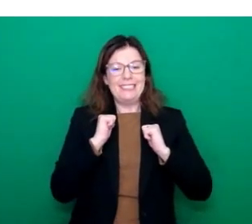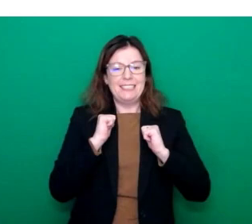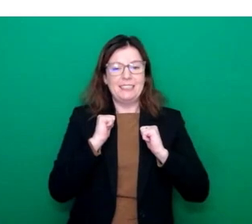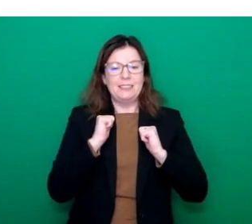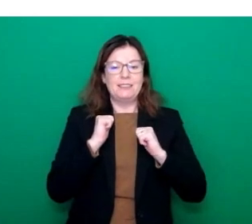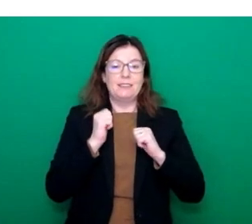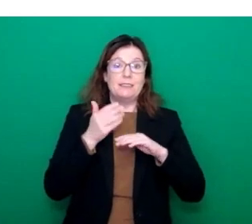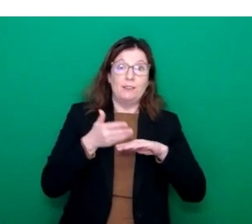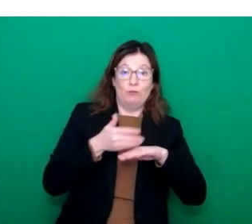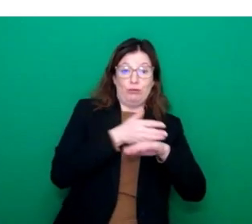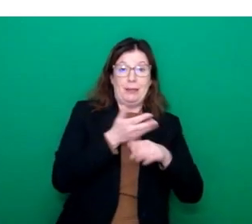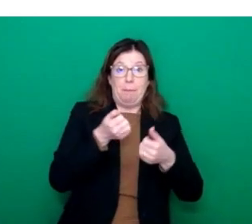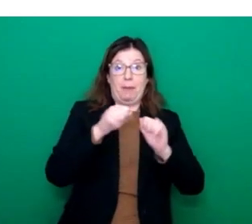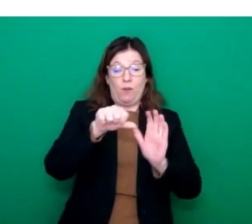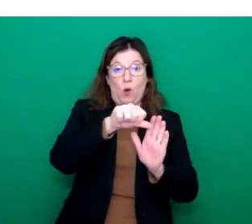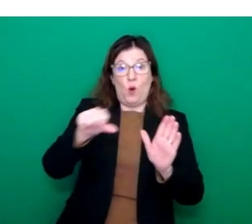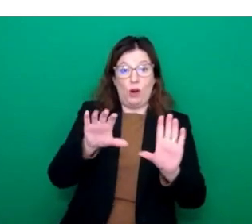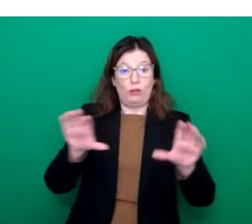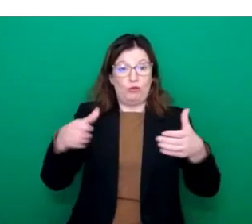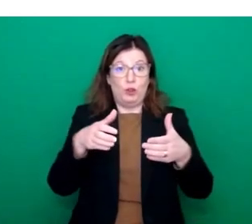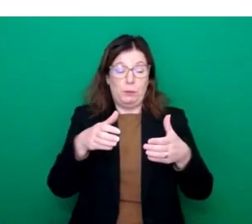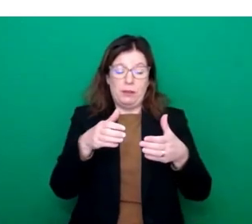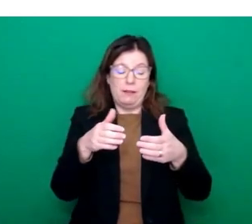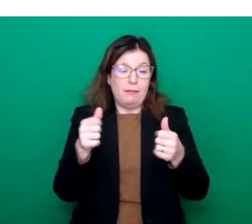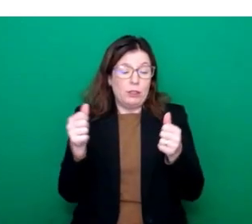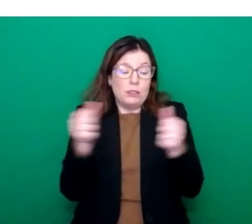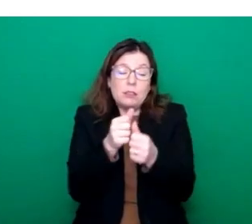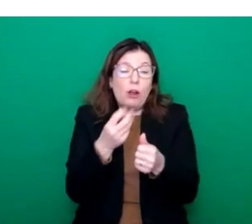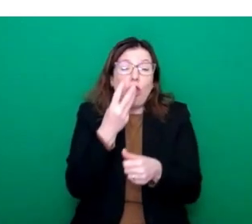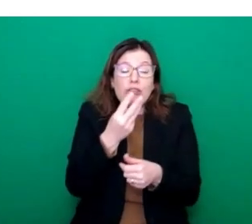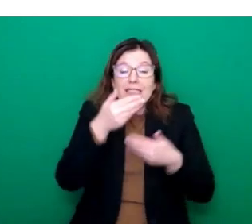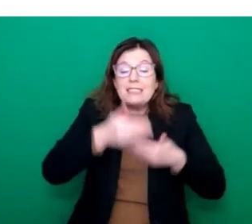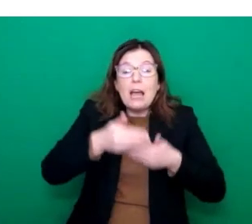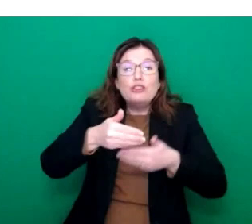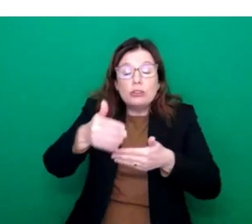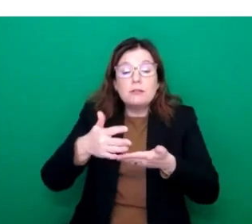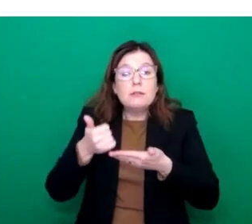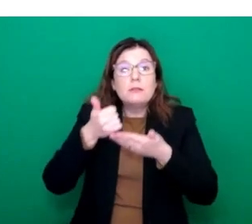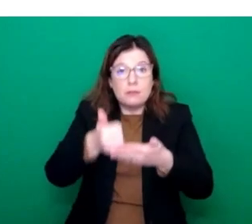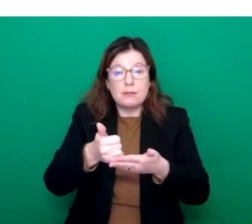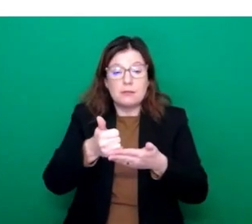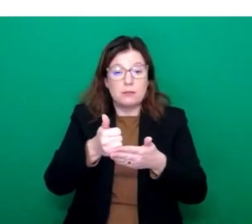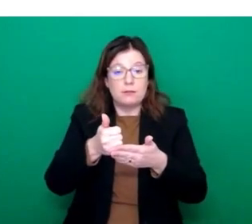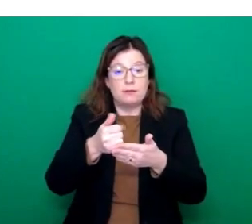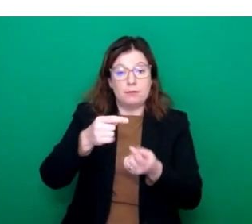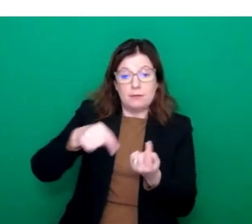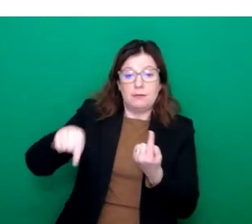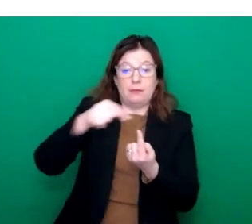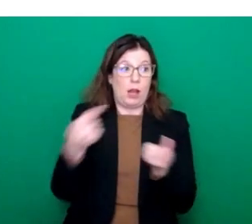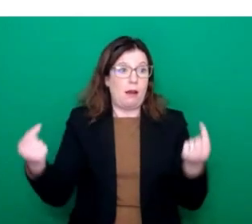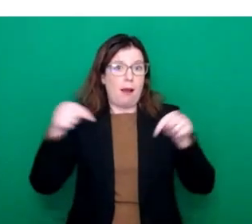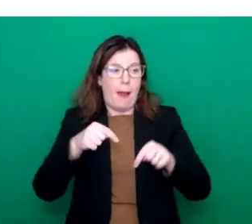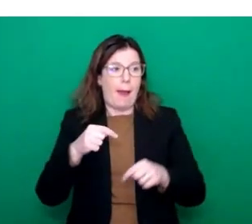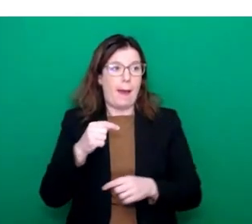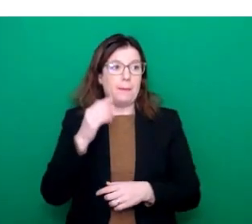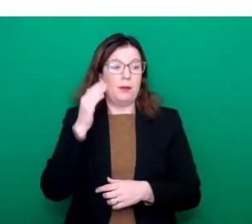pre-rehabilitation group psychology, very brief intervention, only 3 sessions, to help people with their mood, their